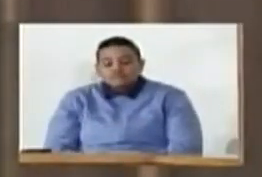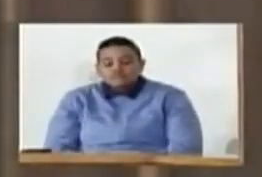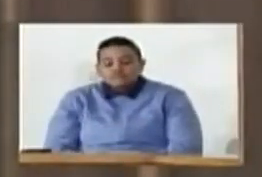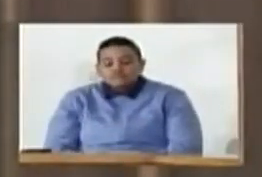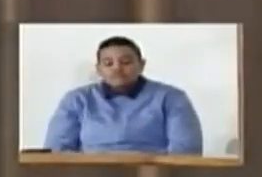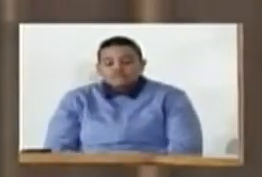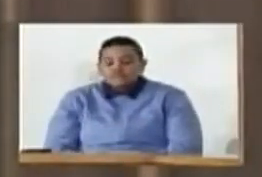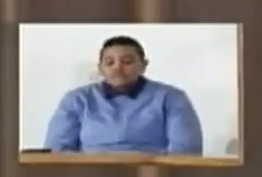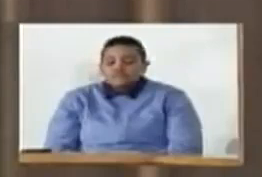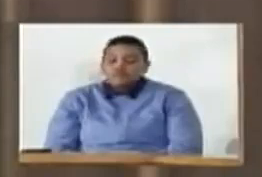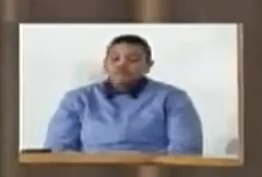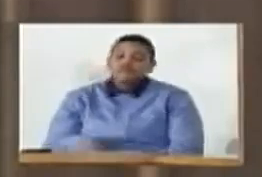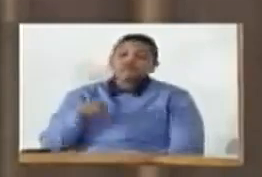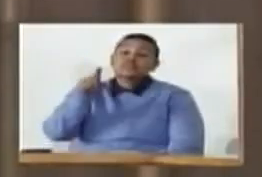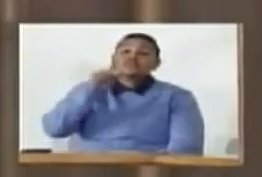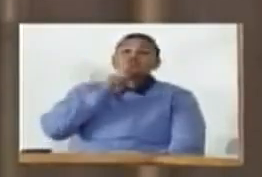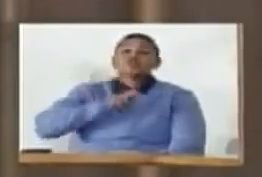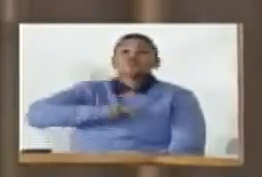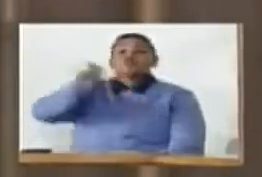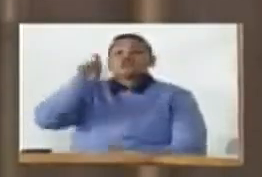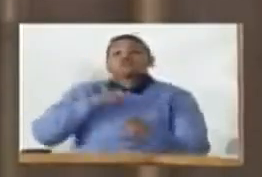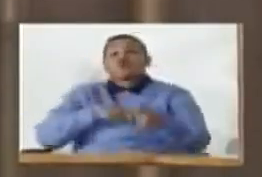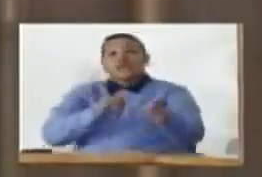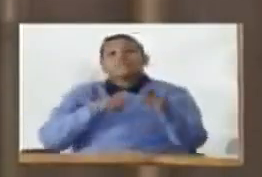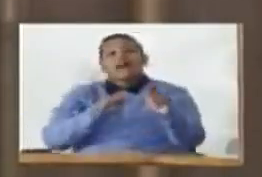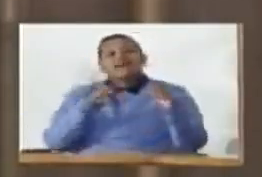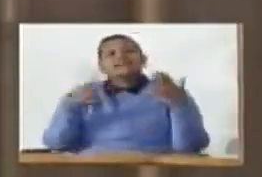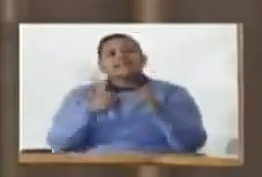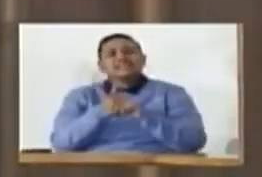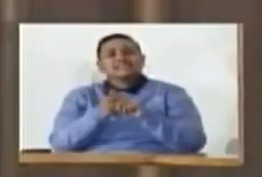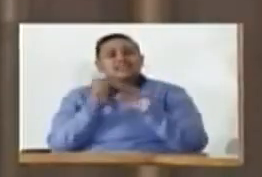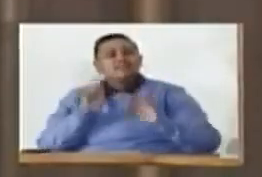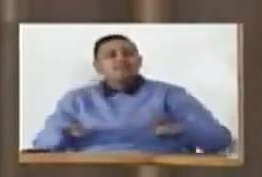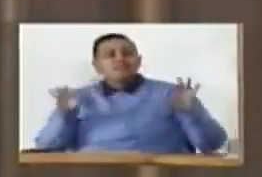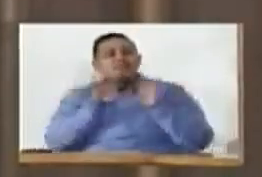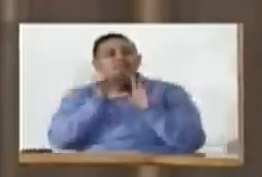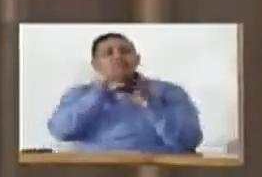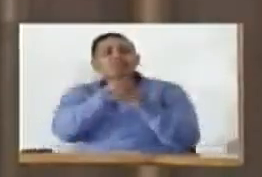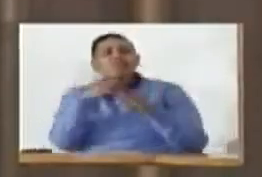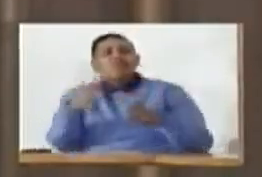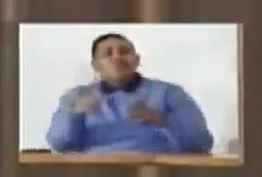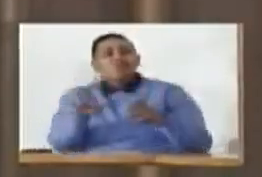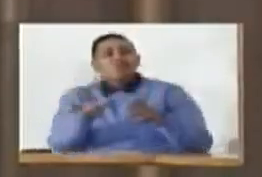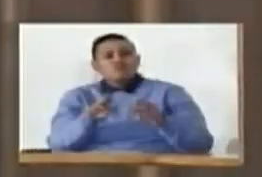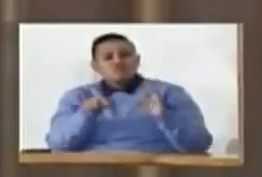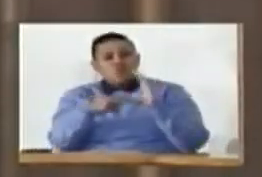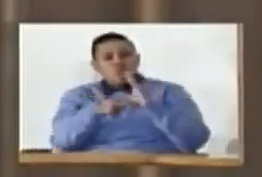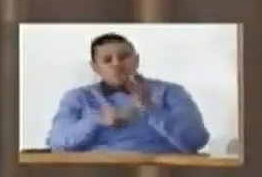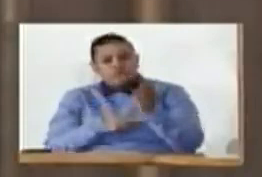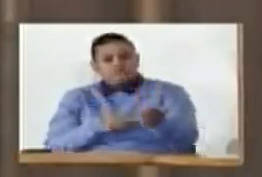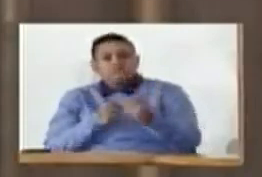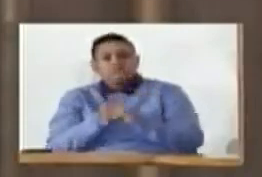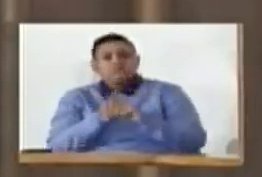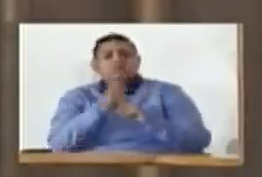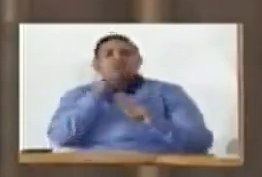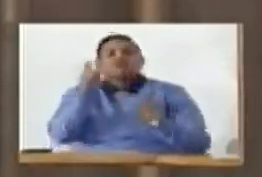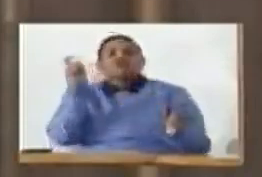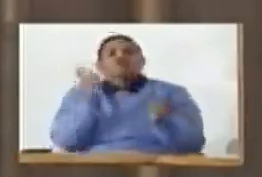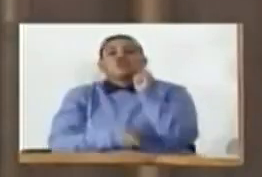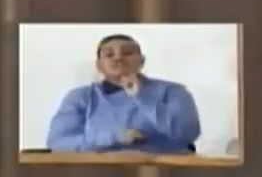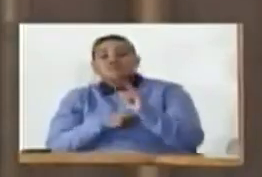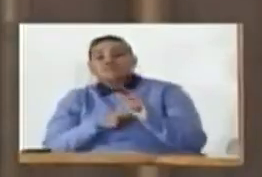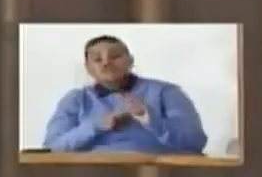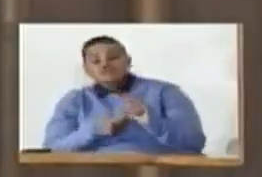the transport and mining sectors are poised to play a crucial role in the